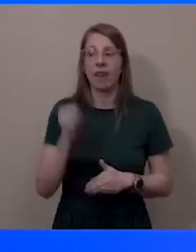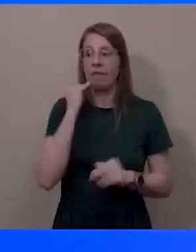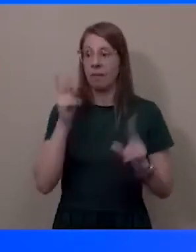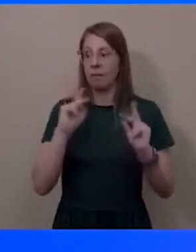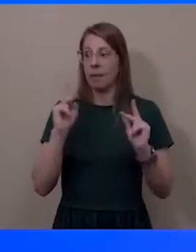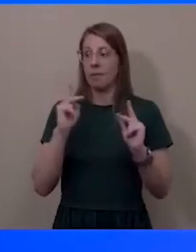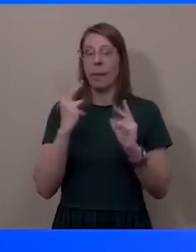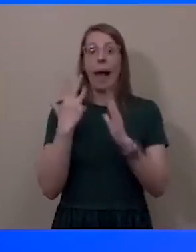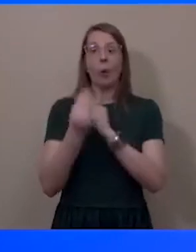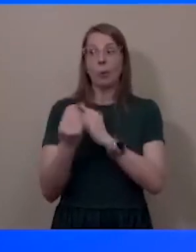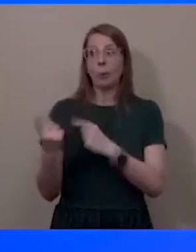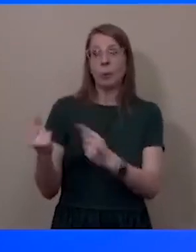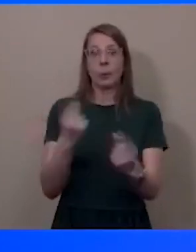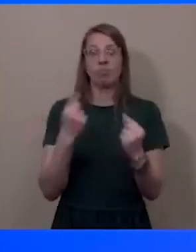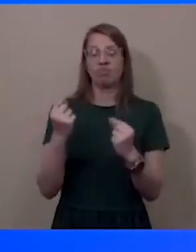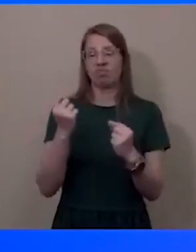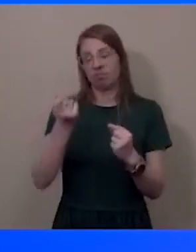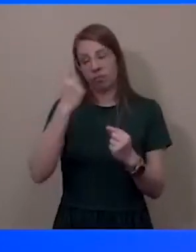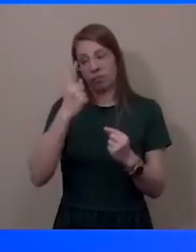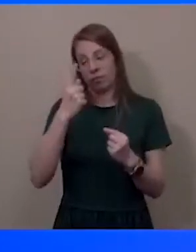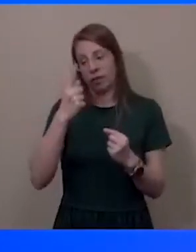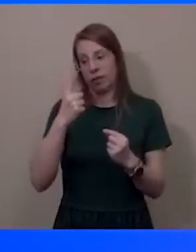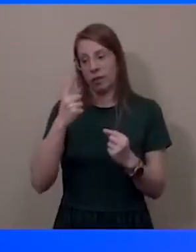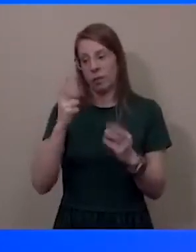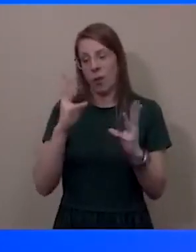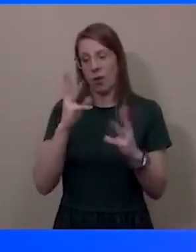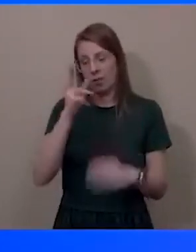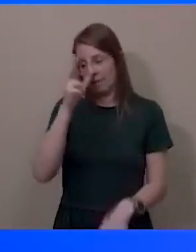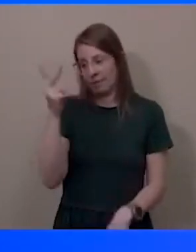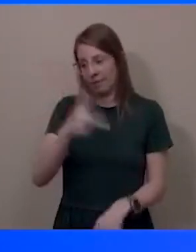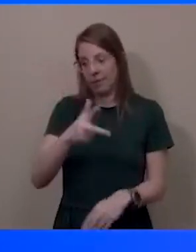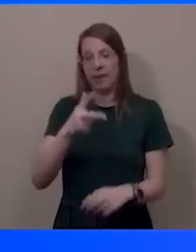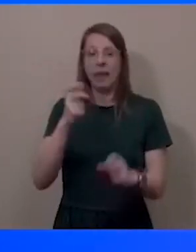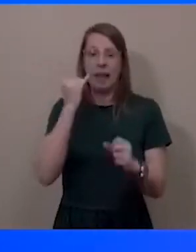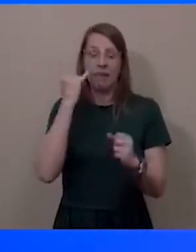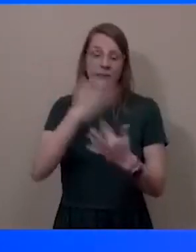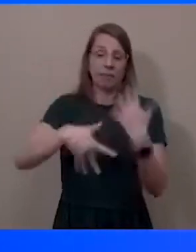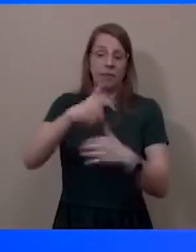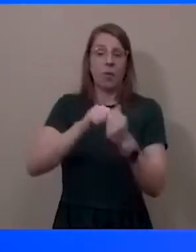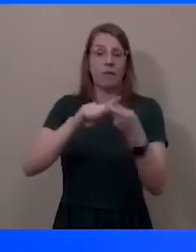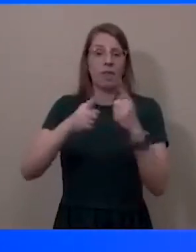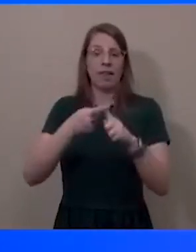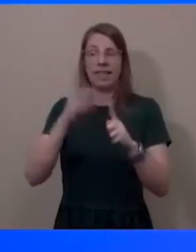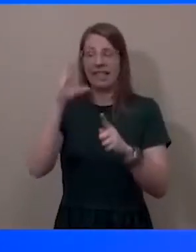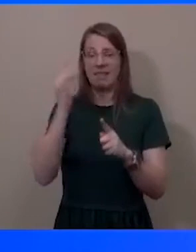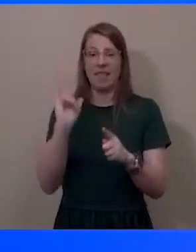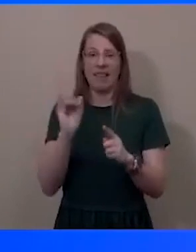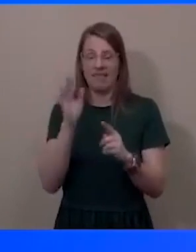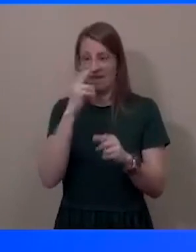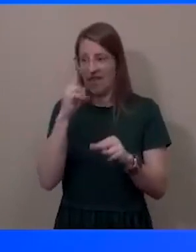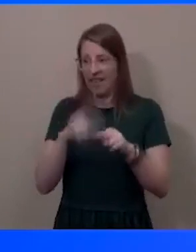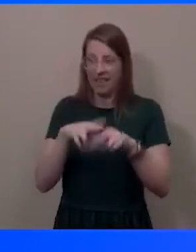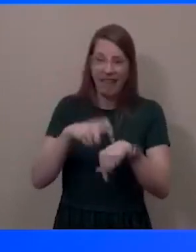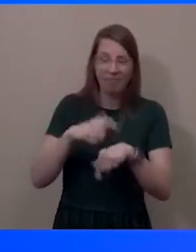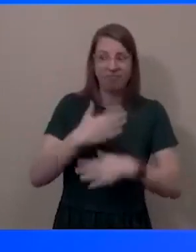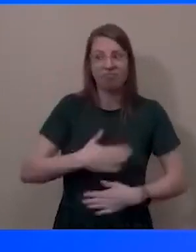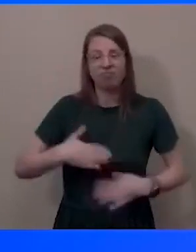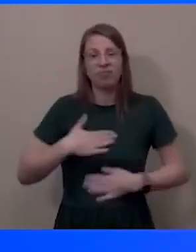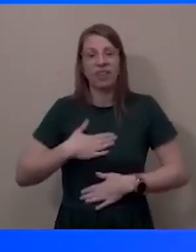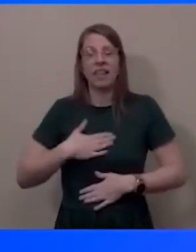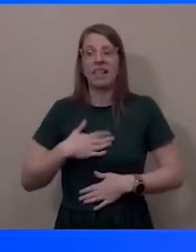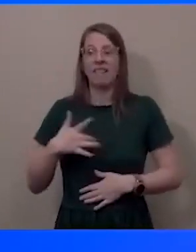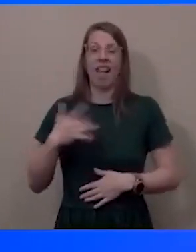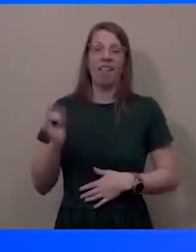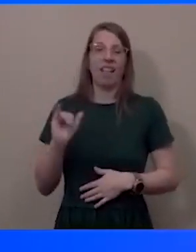get out, even though of the crummy weather this last weekend, if they were able to meet with friends, it probably seemed like a fun time. It probably seemed something more like